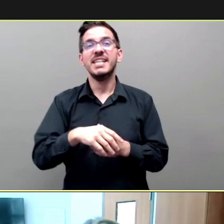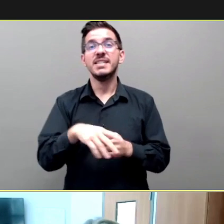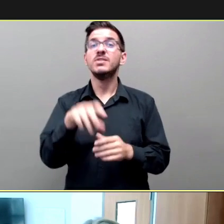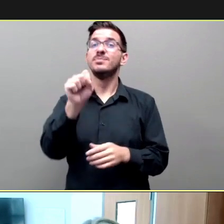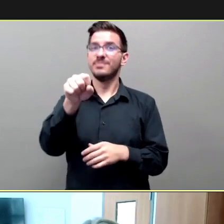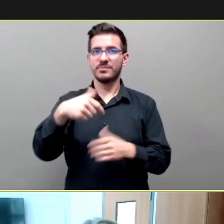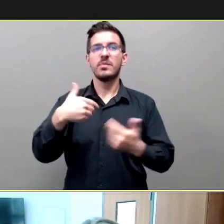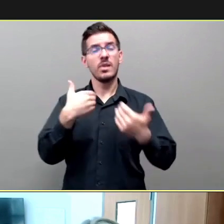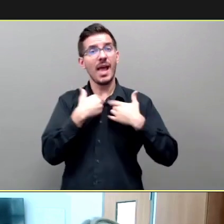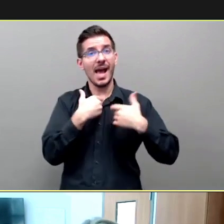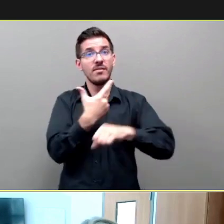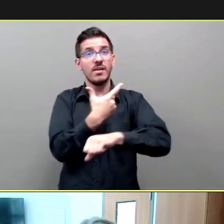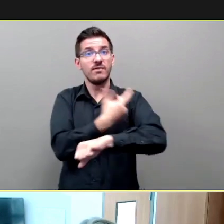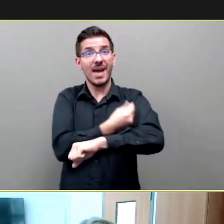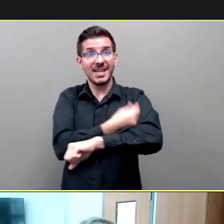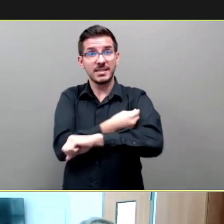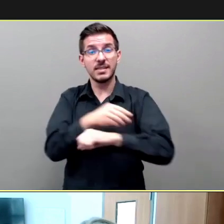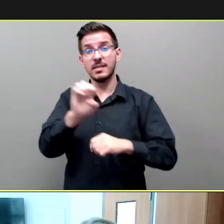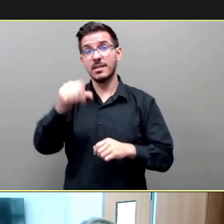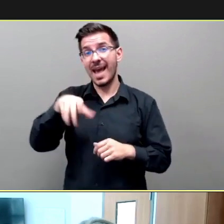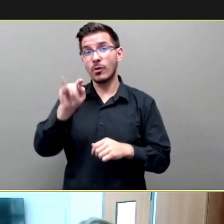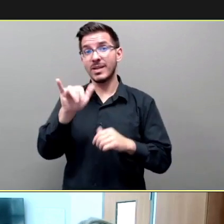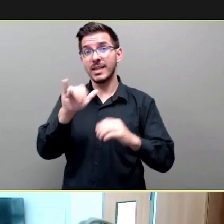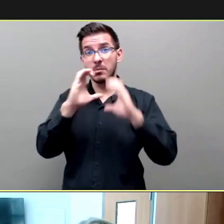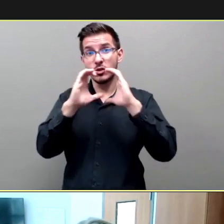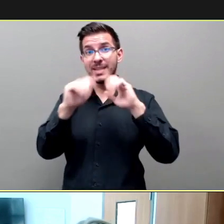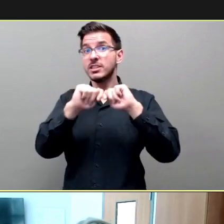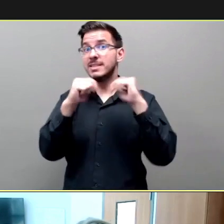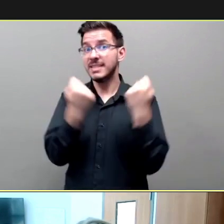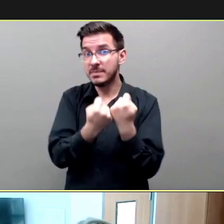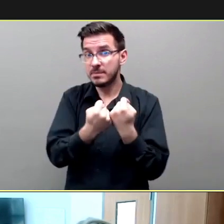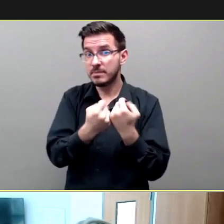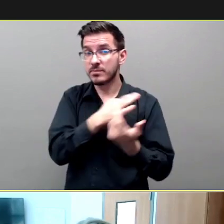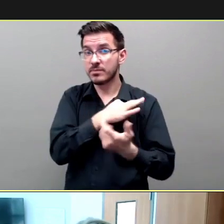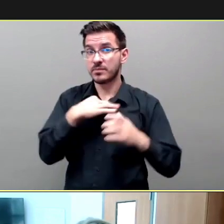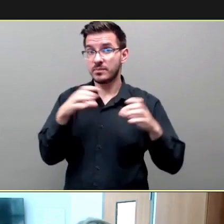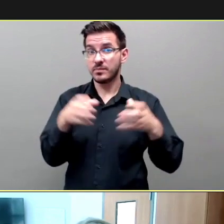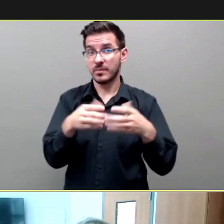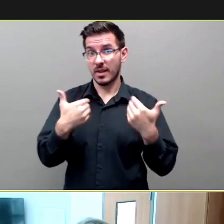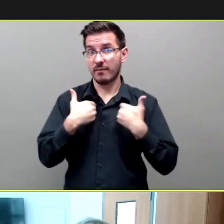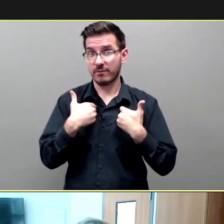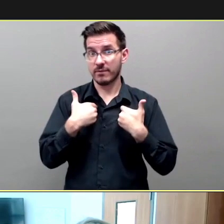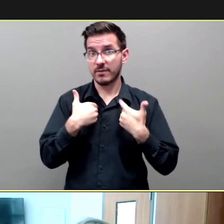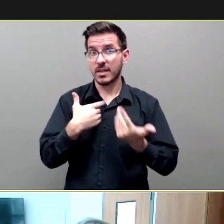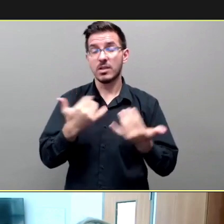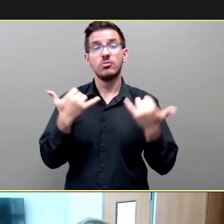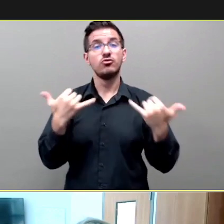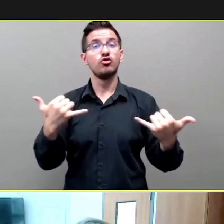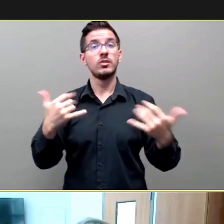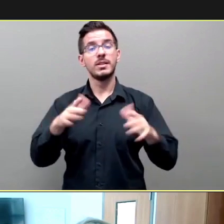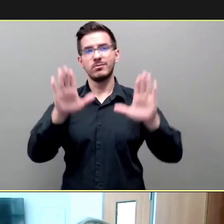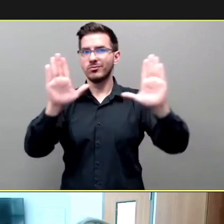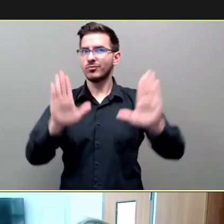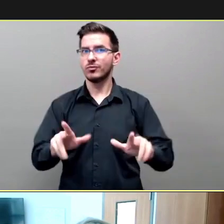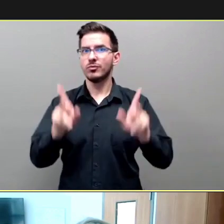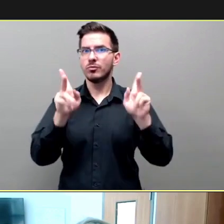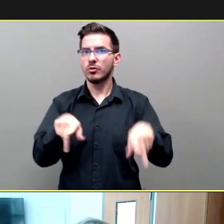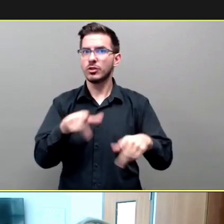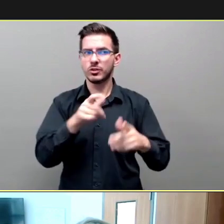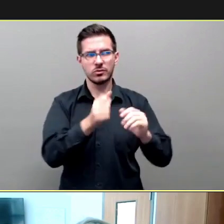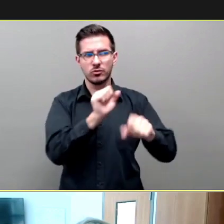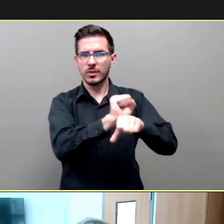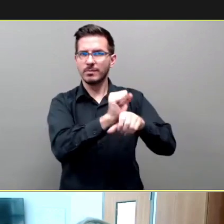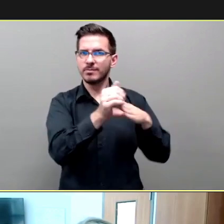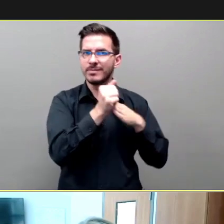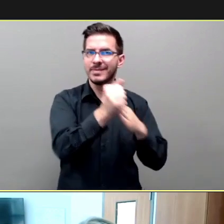a vaccine equity communications team. And currently we have a really awesome person who's working on our vaccine